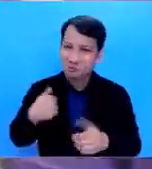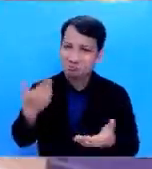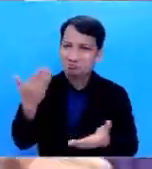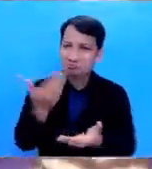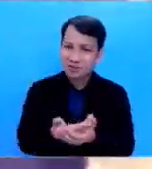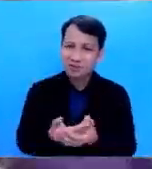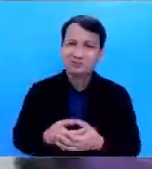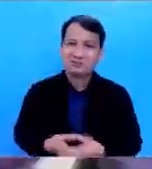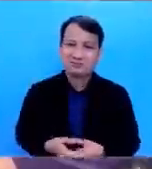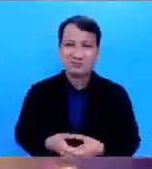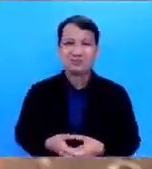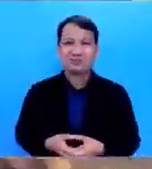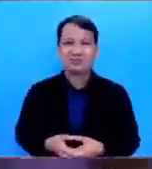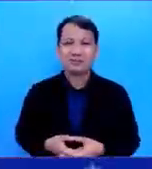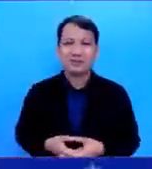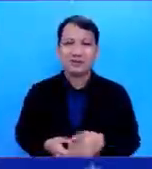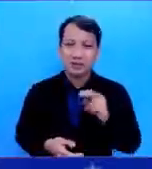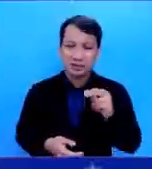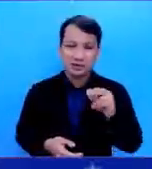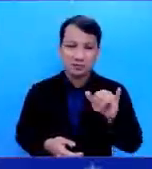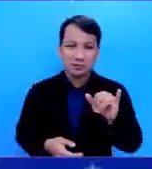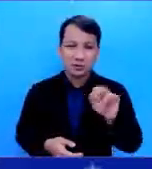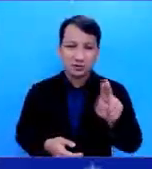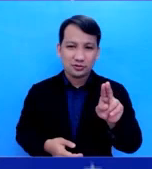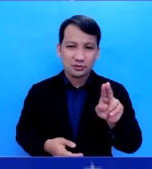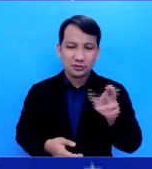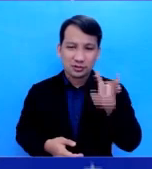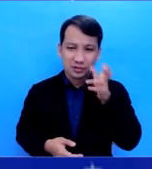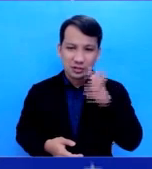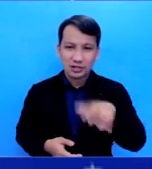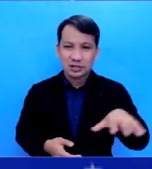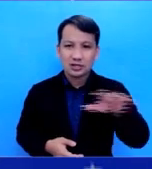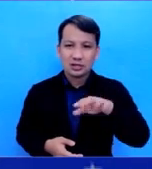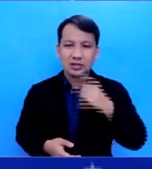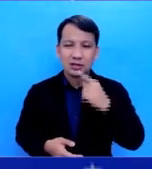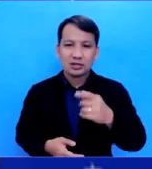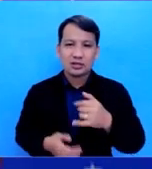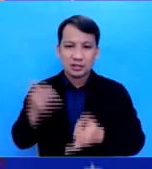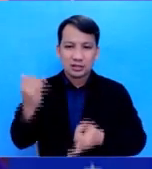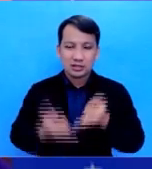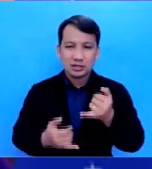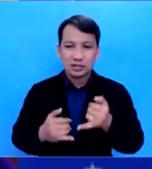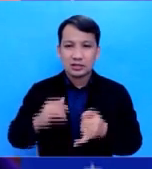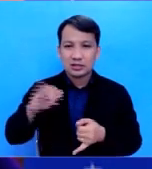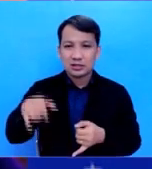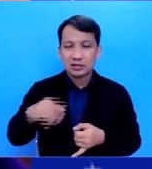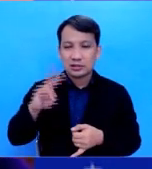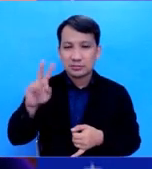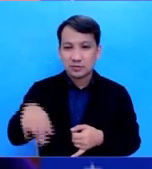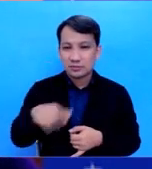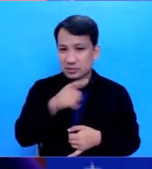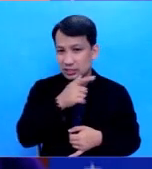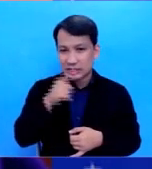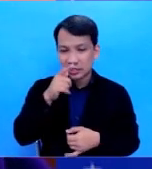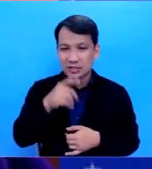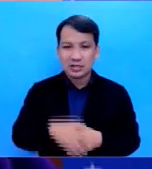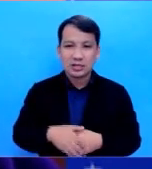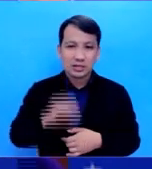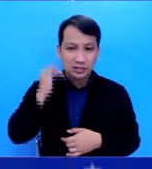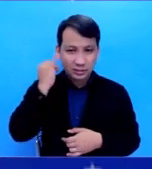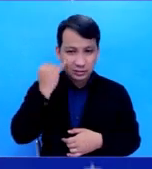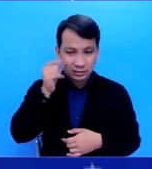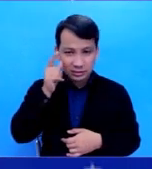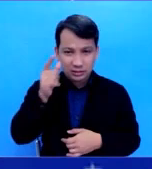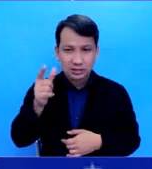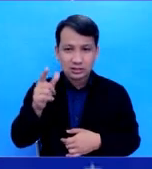Kabilang sa mga NYU graduate na nakinig kay Taylor, ang bunsong anak ni Vice President Lenny Robredo na si Jillian.